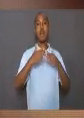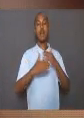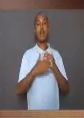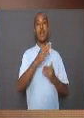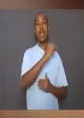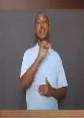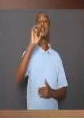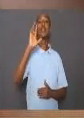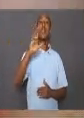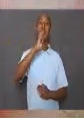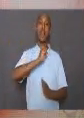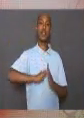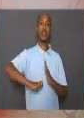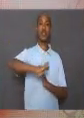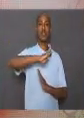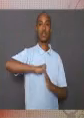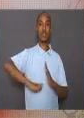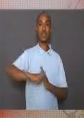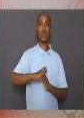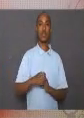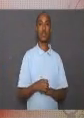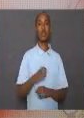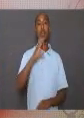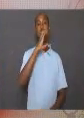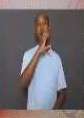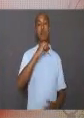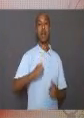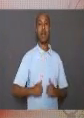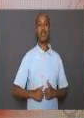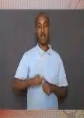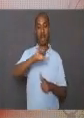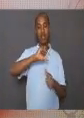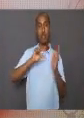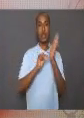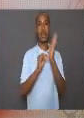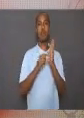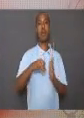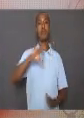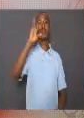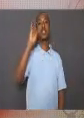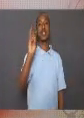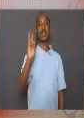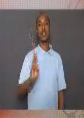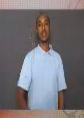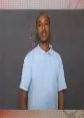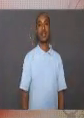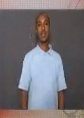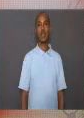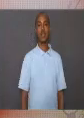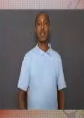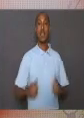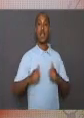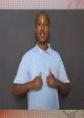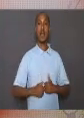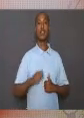3 electrons. Carbon has an atomic number of 6. It has